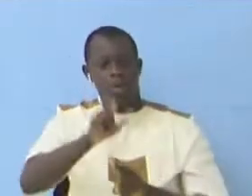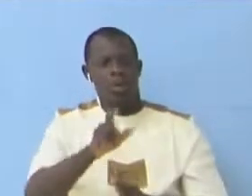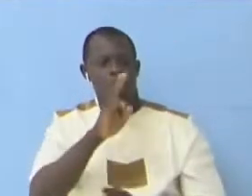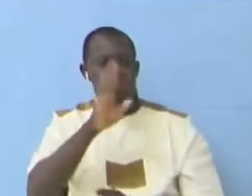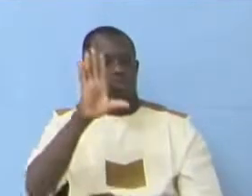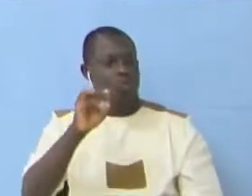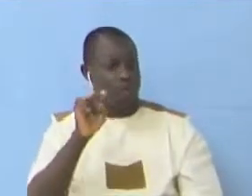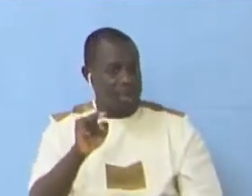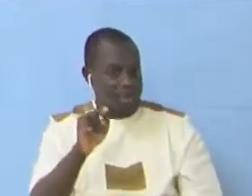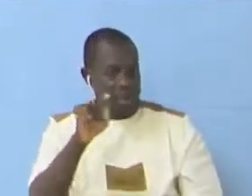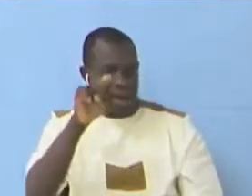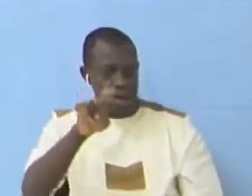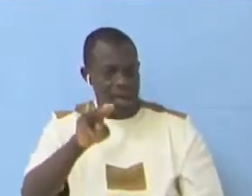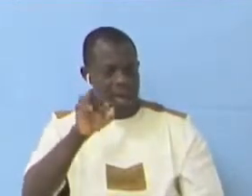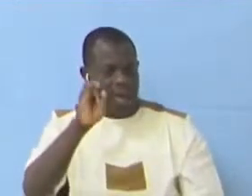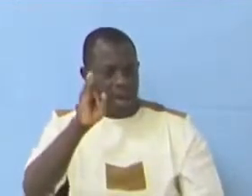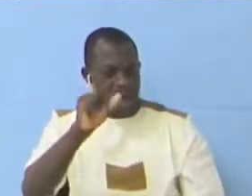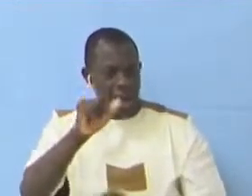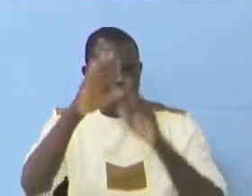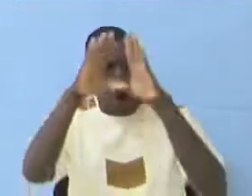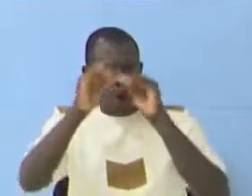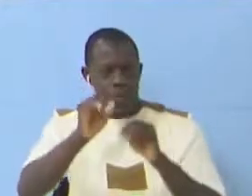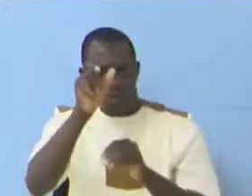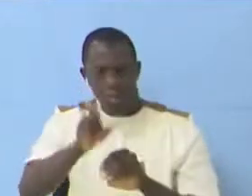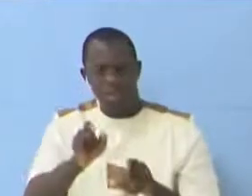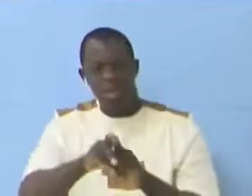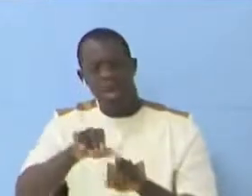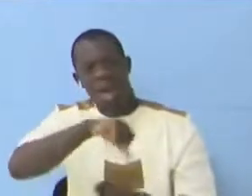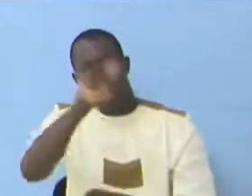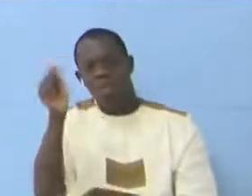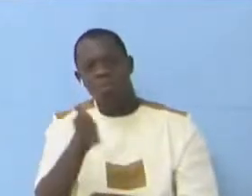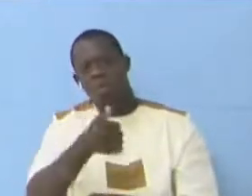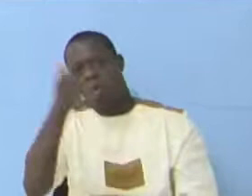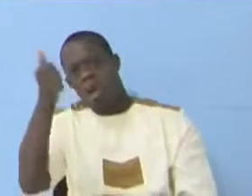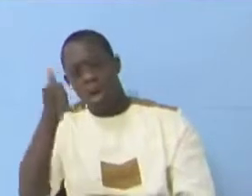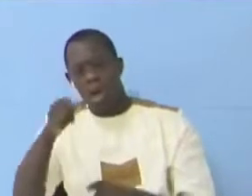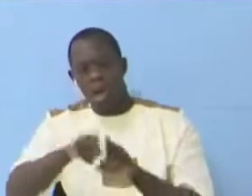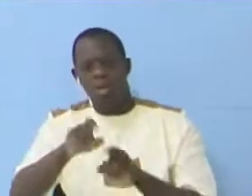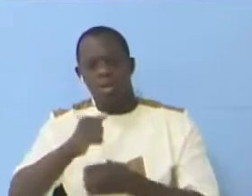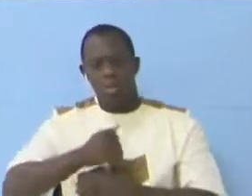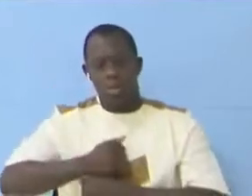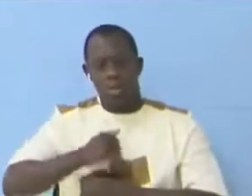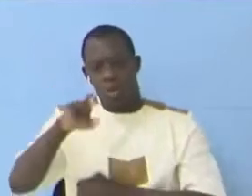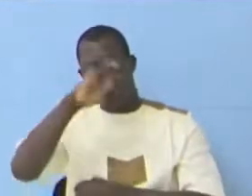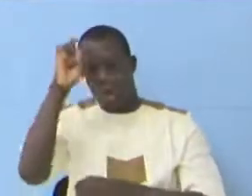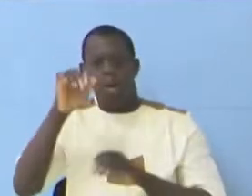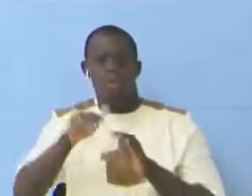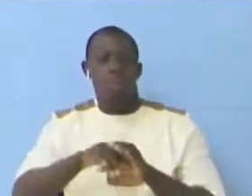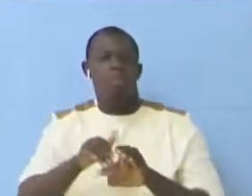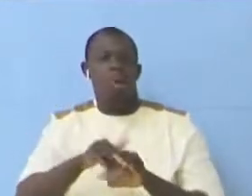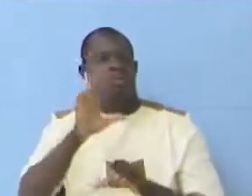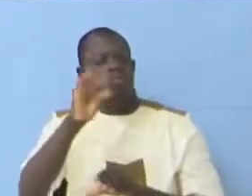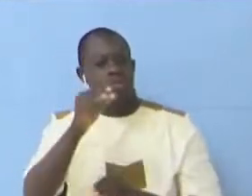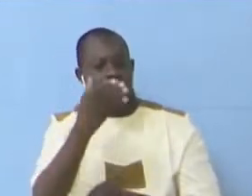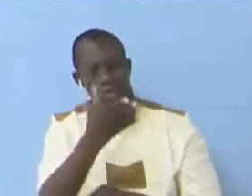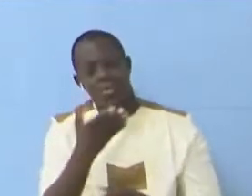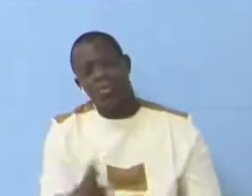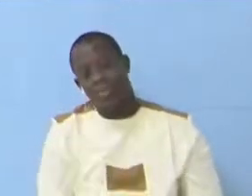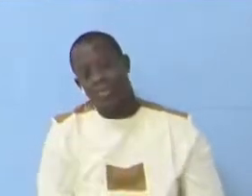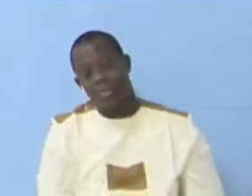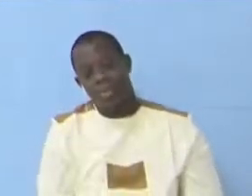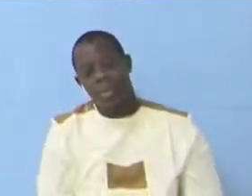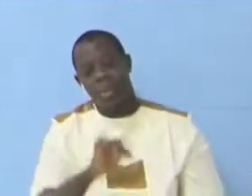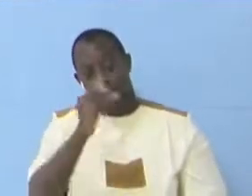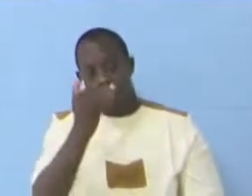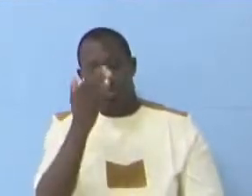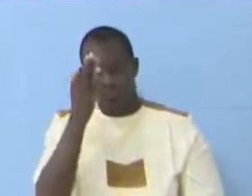other state agents? te liggéeykati NIA yi ak ñeneen ñi nekk ci bunti kaaraange réew mi ñoo leen ko teg. Correct, Council. dëgg